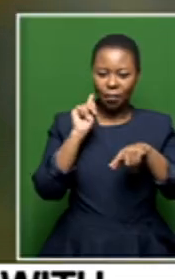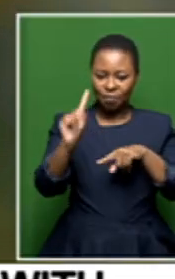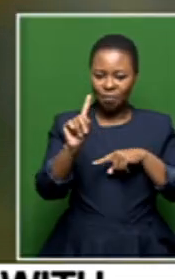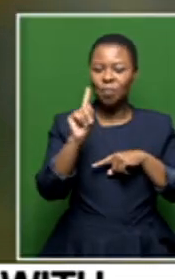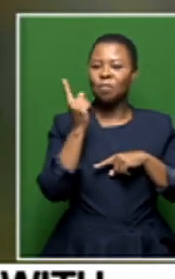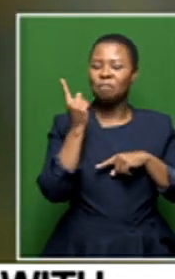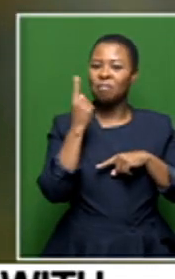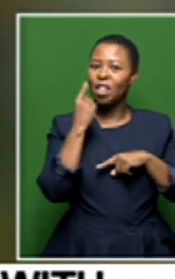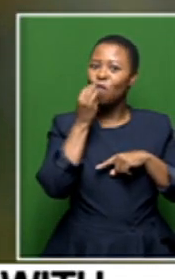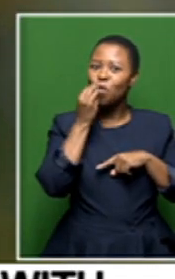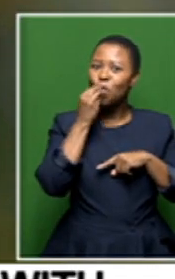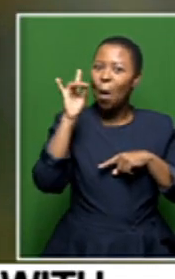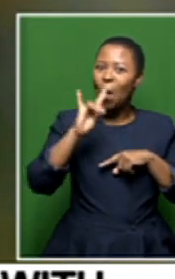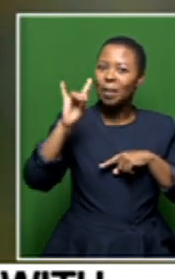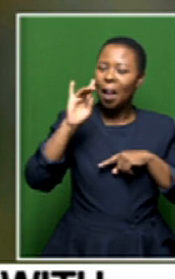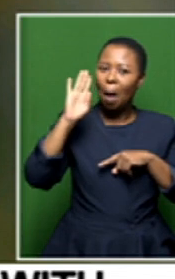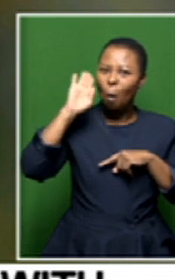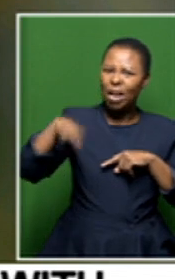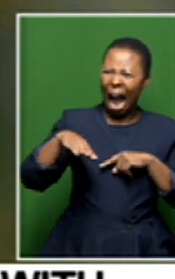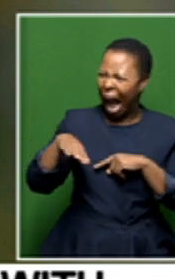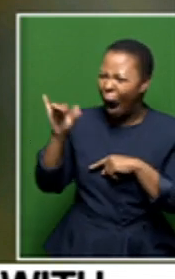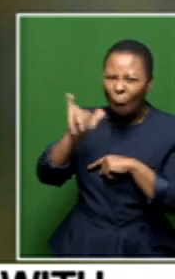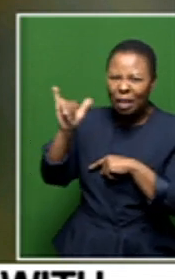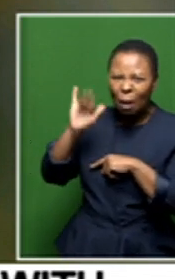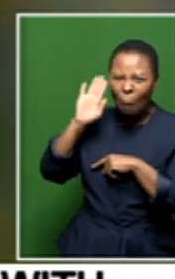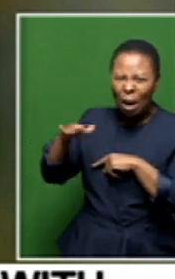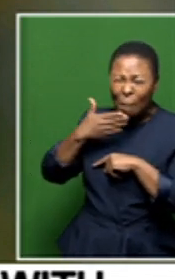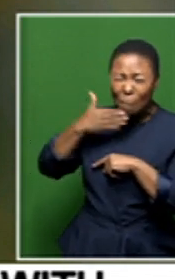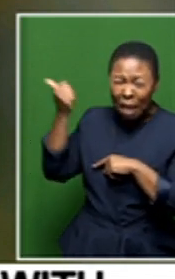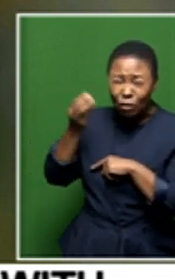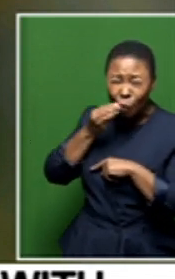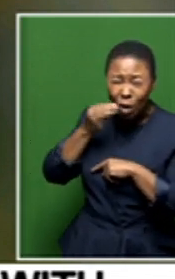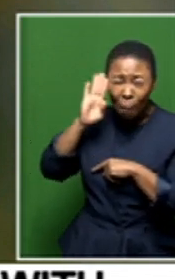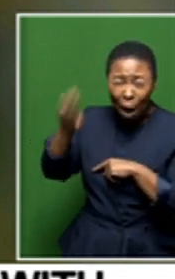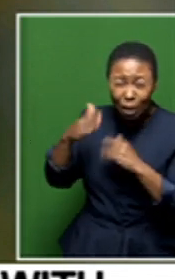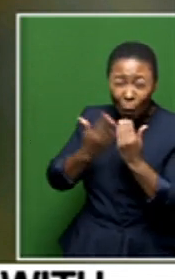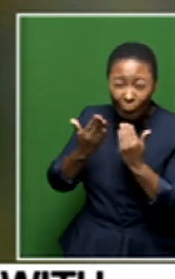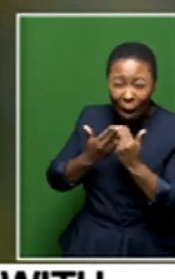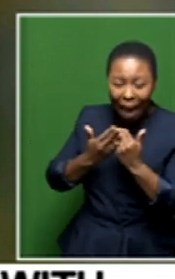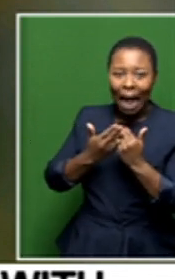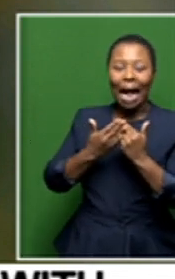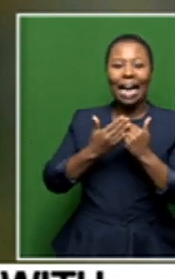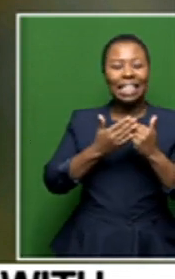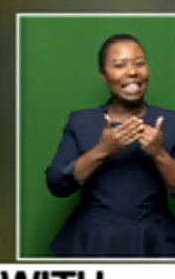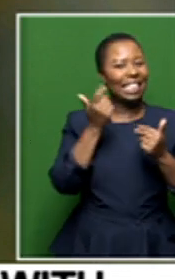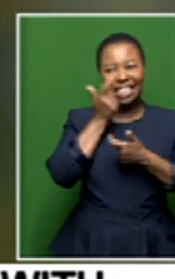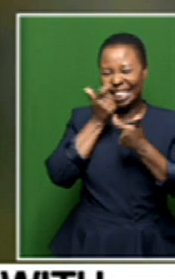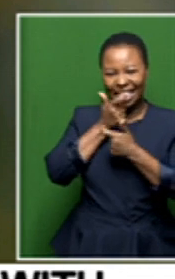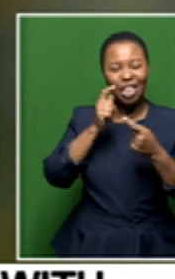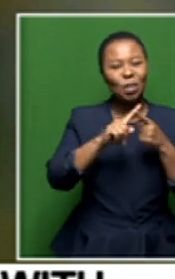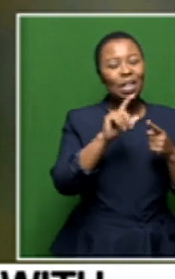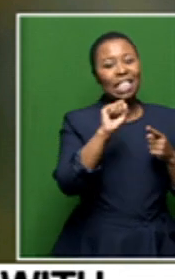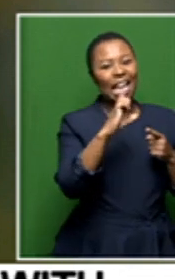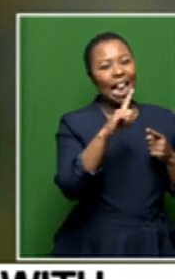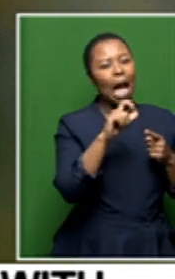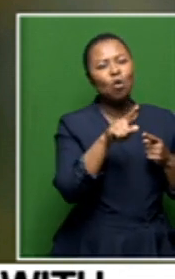the food I was having in boarding school. Now, which boarding school is that? The best I went food, to boarding school. Primary in Settlers. They made